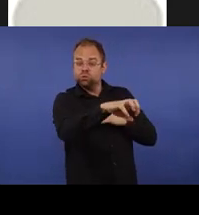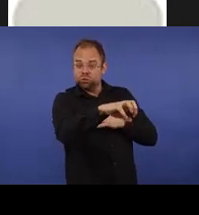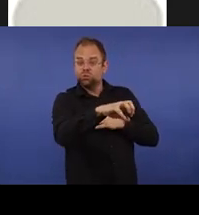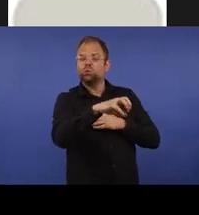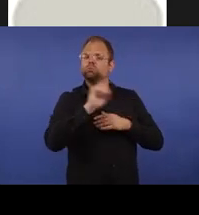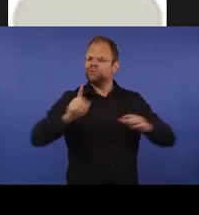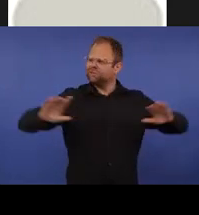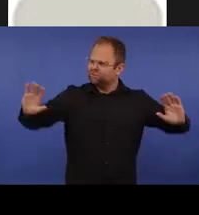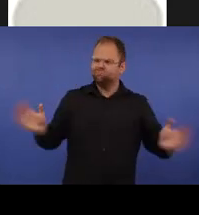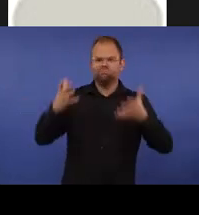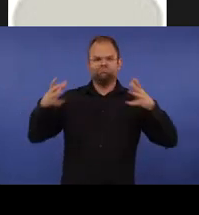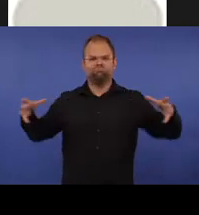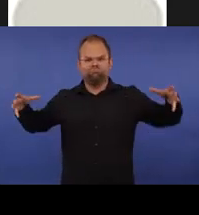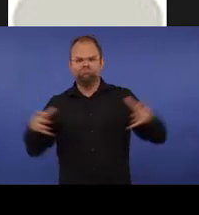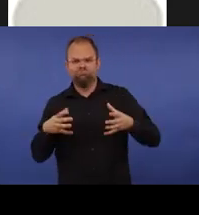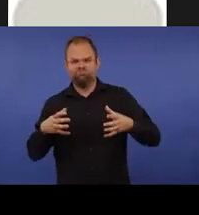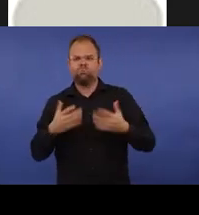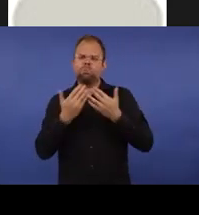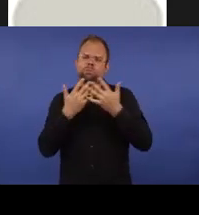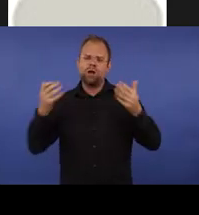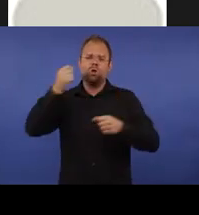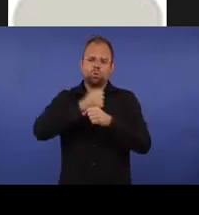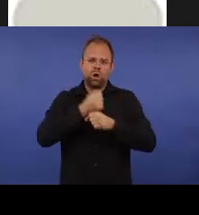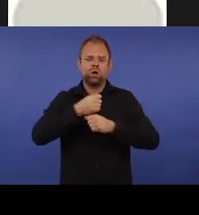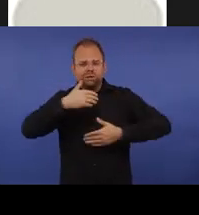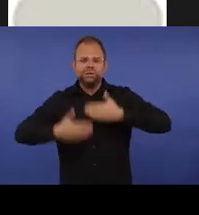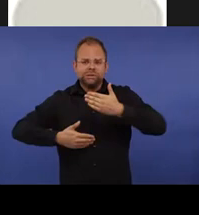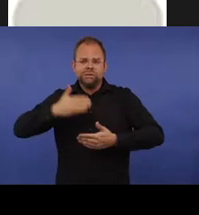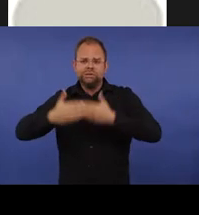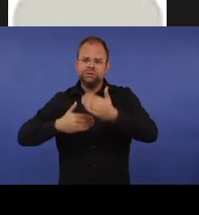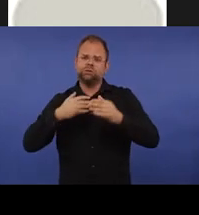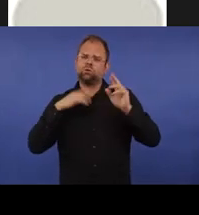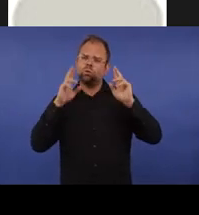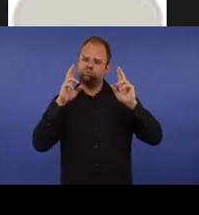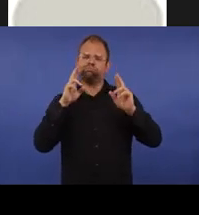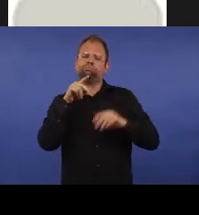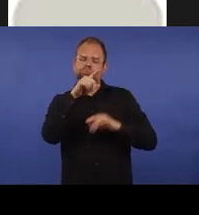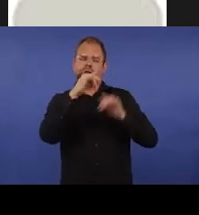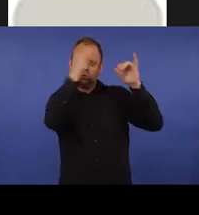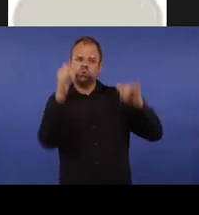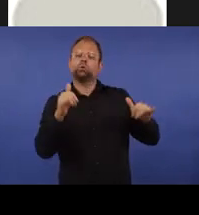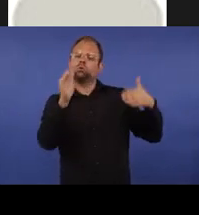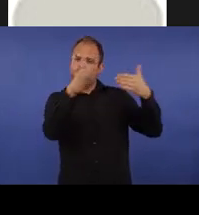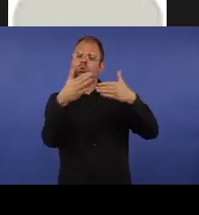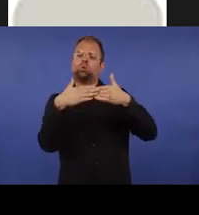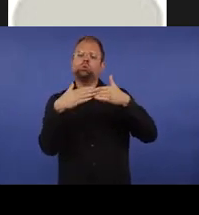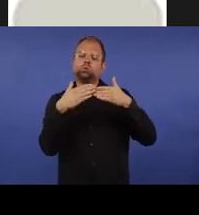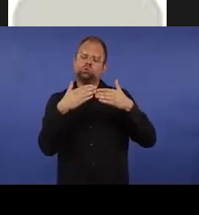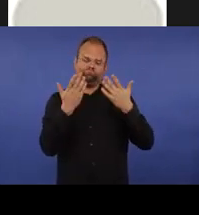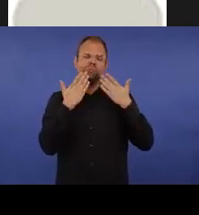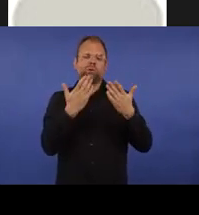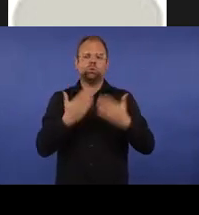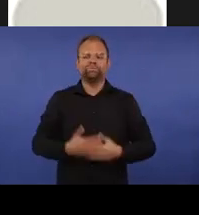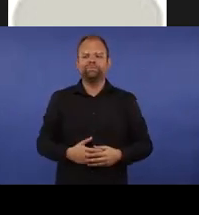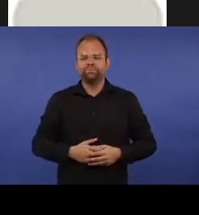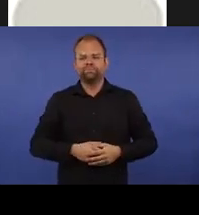this overview from Europe, and I think also worldwide. Sadly enough, there was no voices from Africa this time, but I hope that the